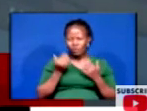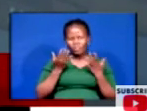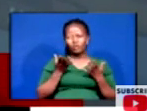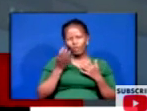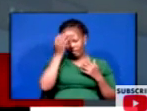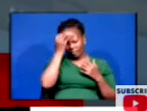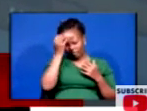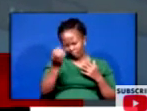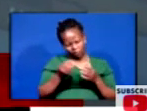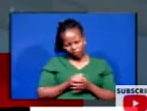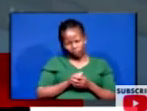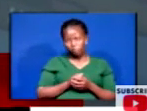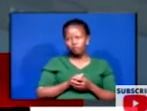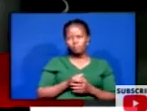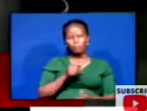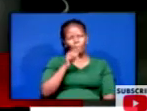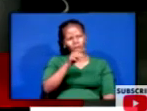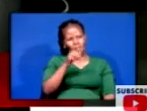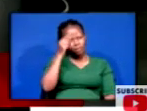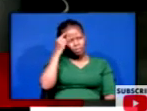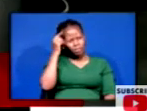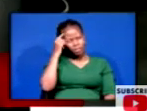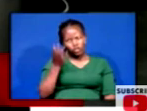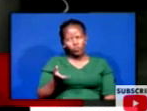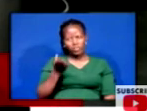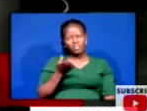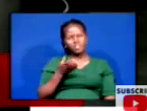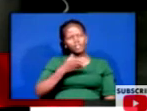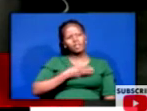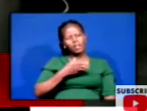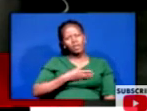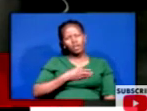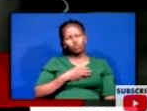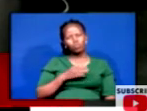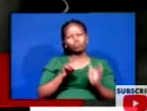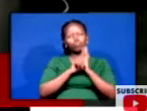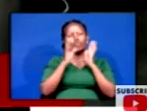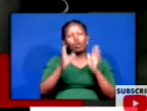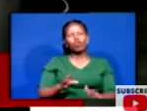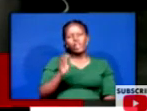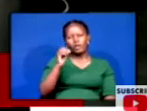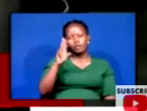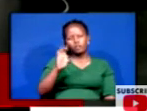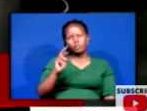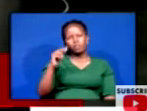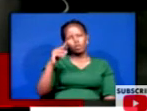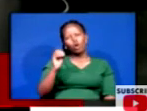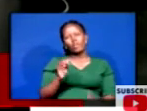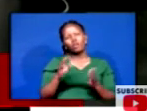me just ask you, do you think Counsel Philip Murgo or Senior Counsel James Orengo would agree with you when you said that the servers were